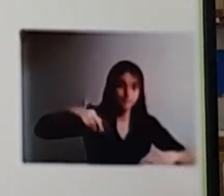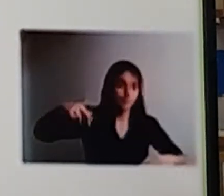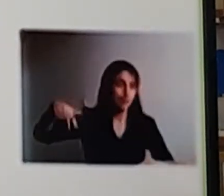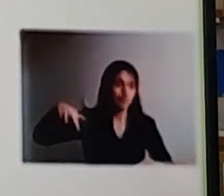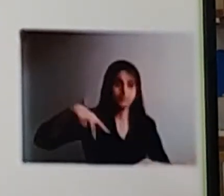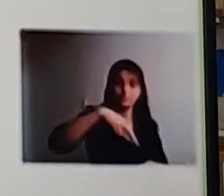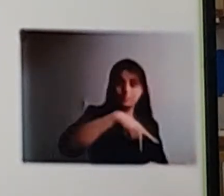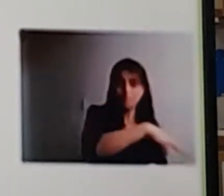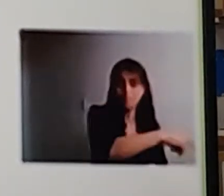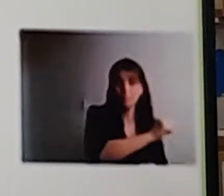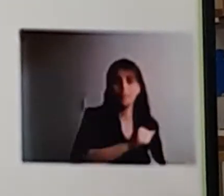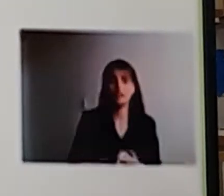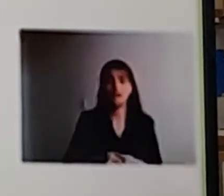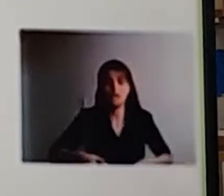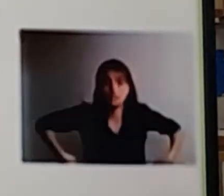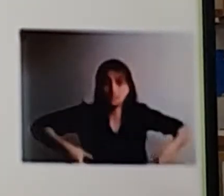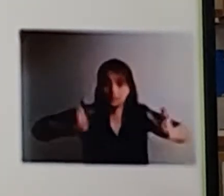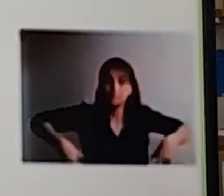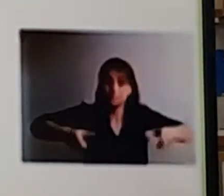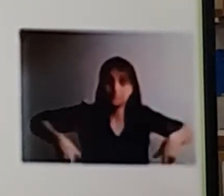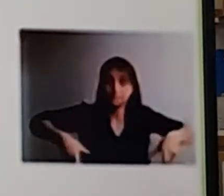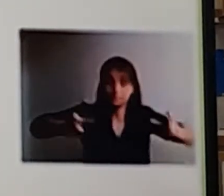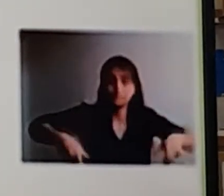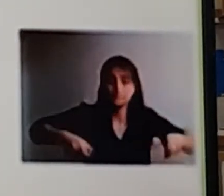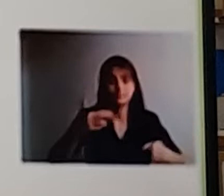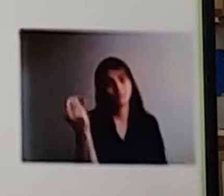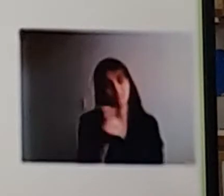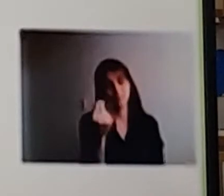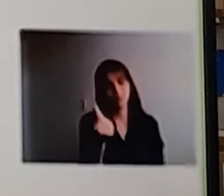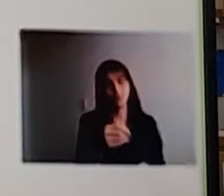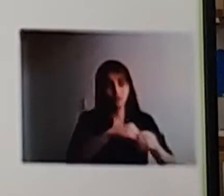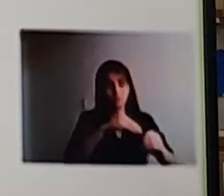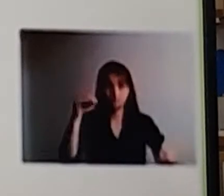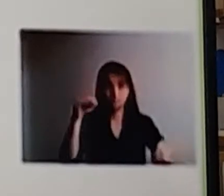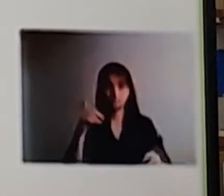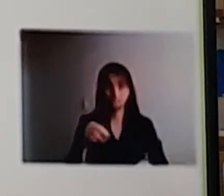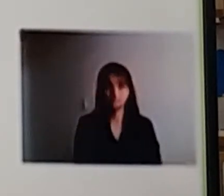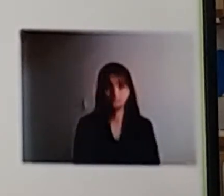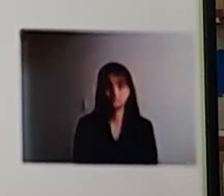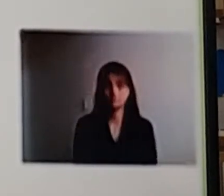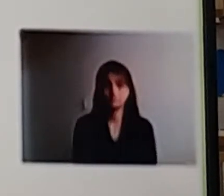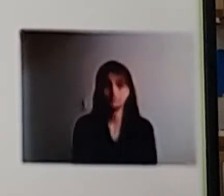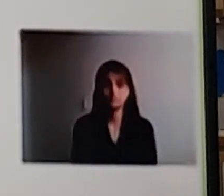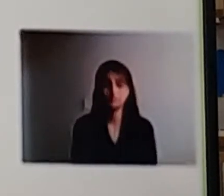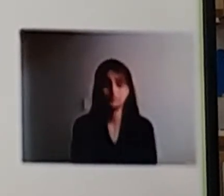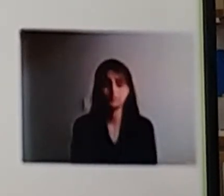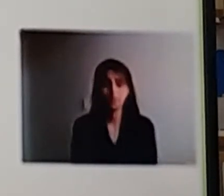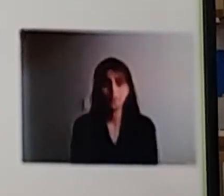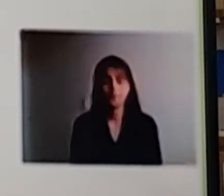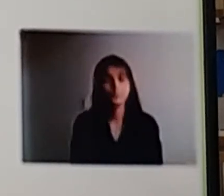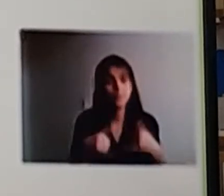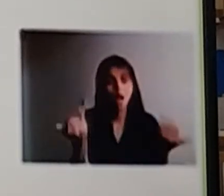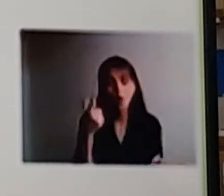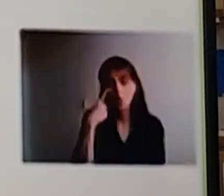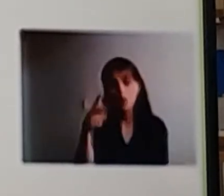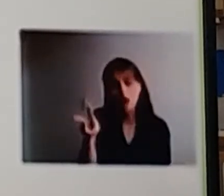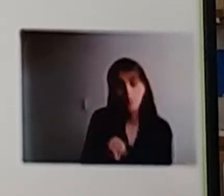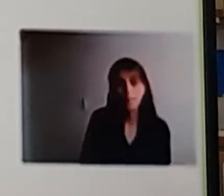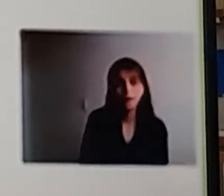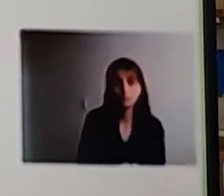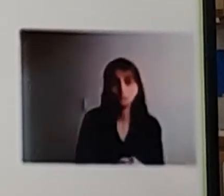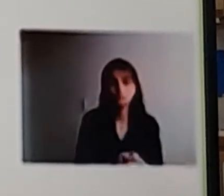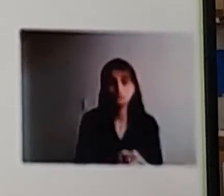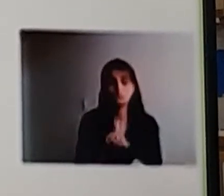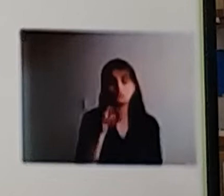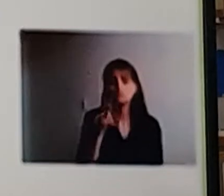Okay, this is the ATM machine. Of course, ATM machine, it have to have